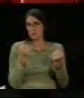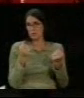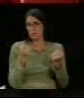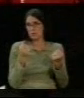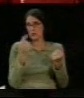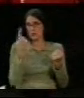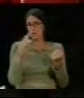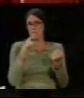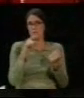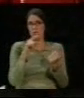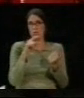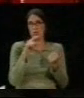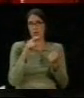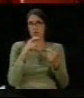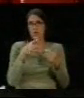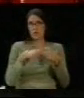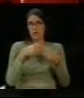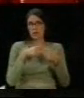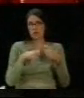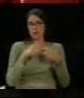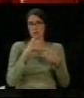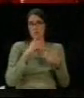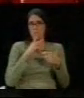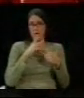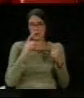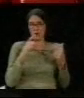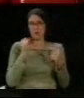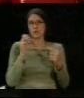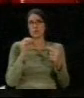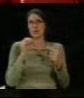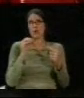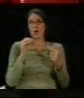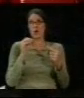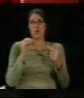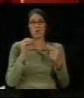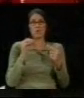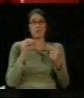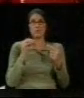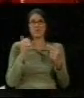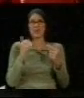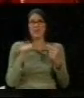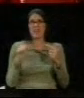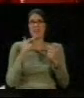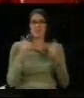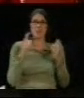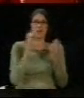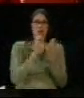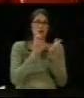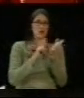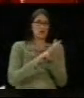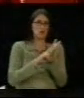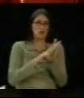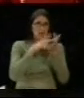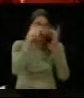on the utility. So as far as us entering into any major contracts right now,